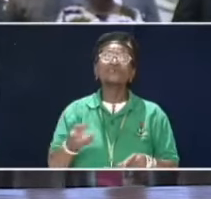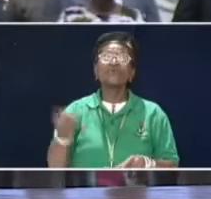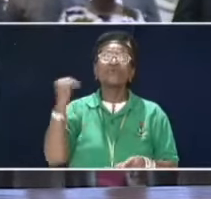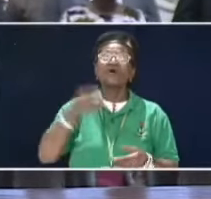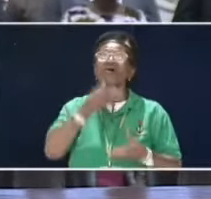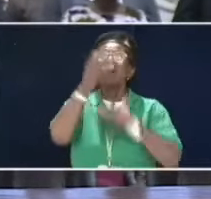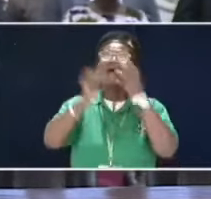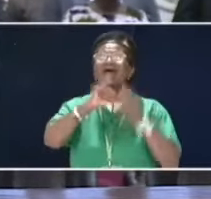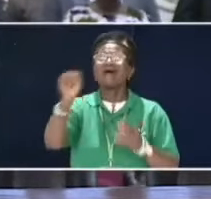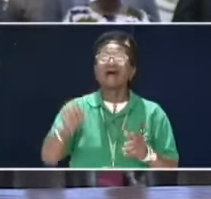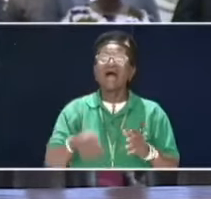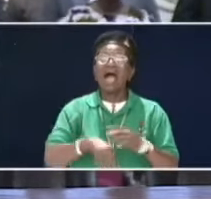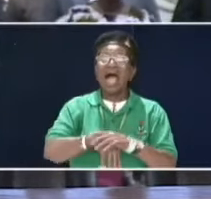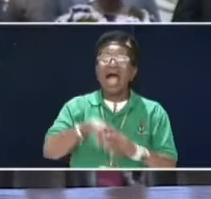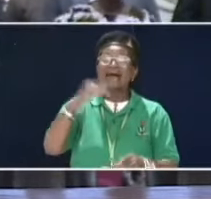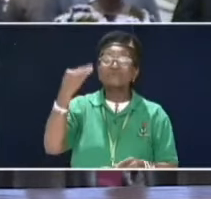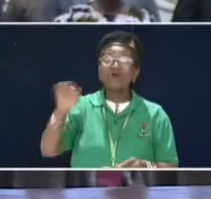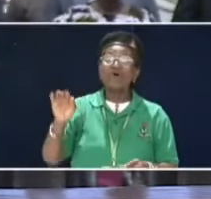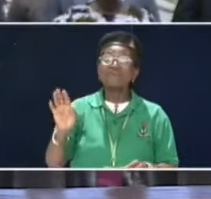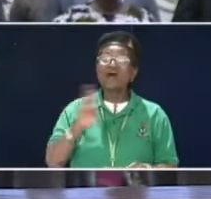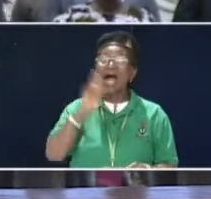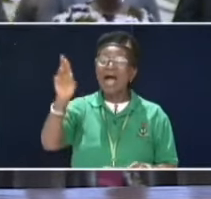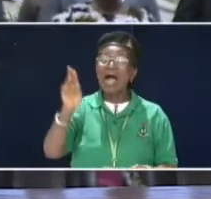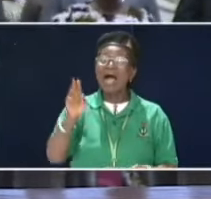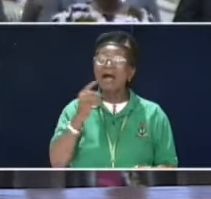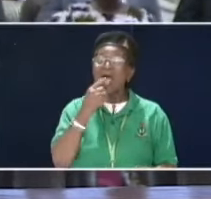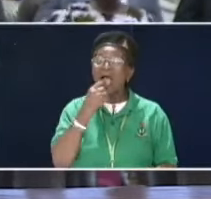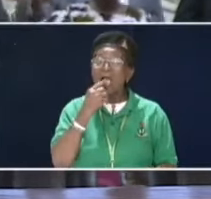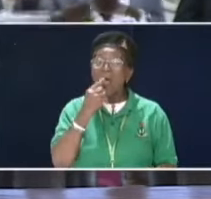out of her mouth came a worm.